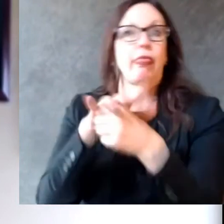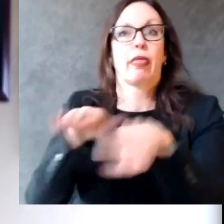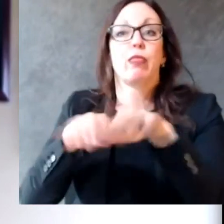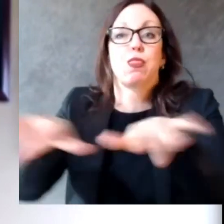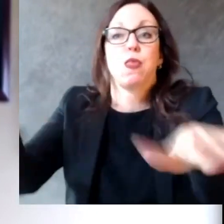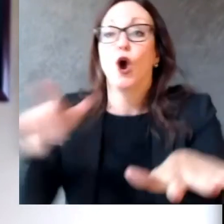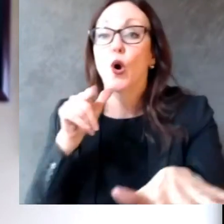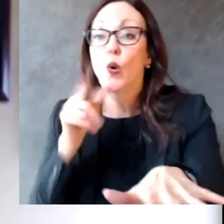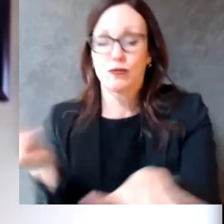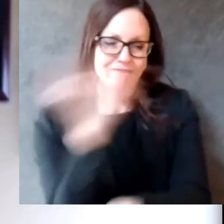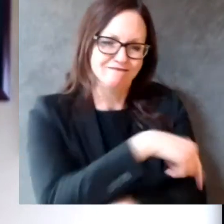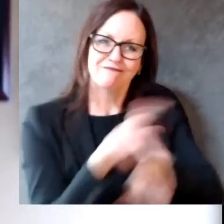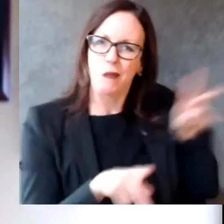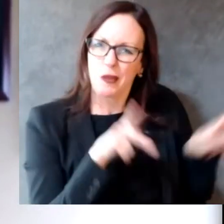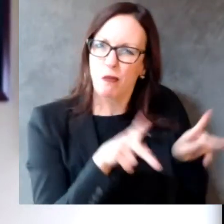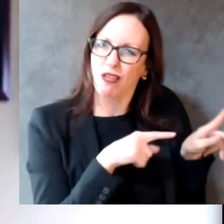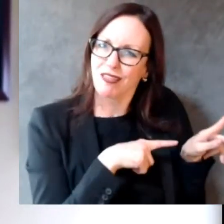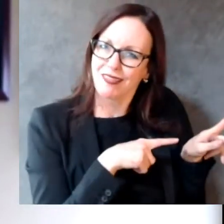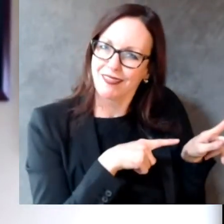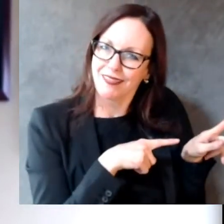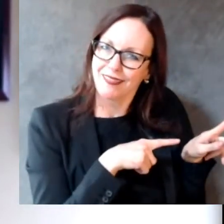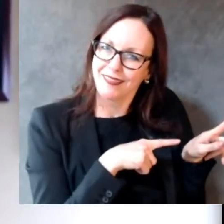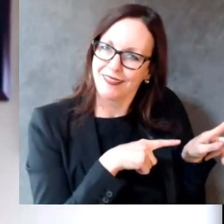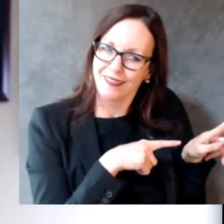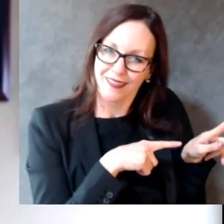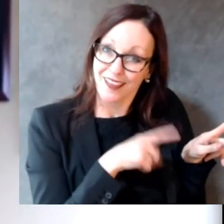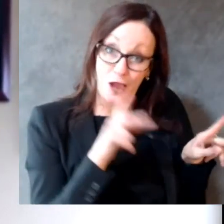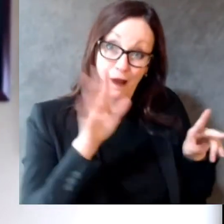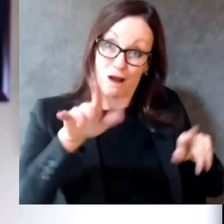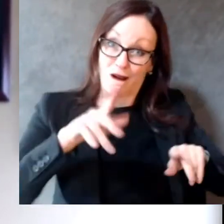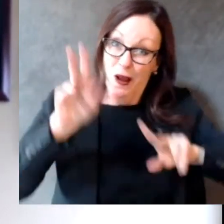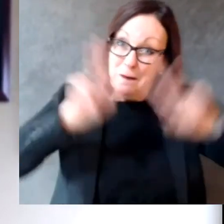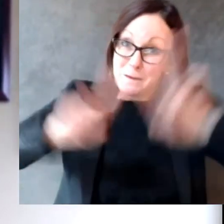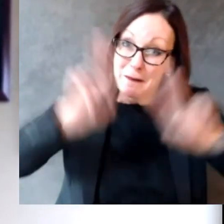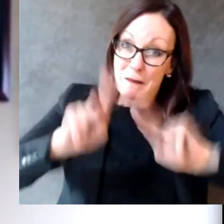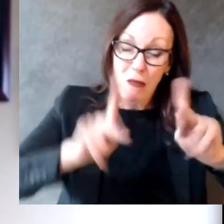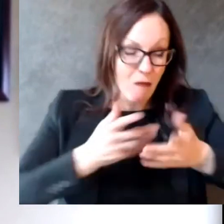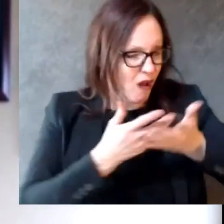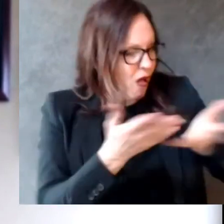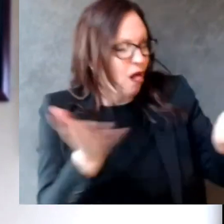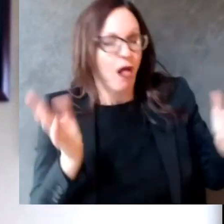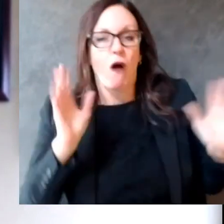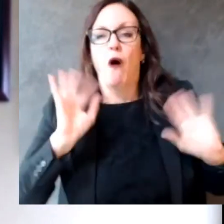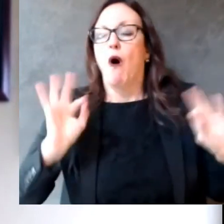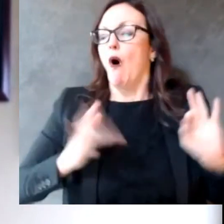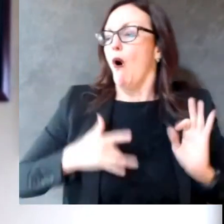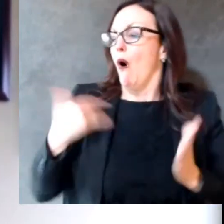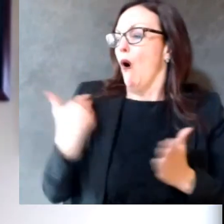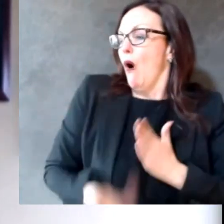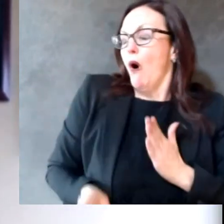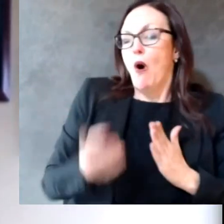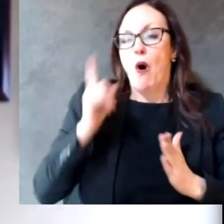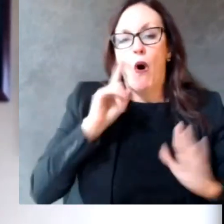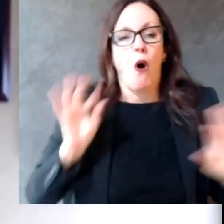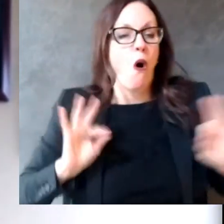large gatherings, or they're not wearing masks. So I think it's another theme that we want to hit is that herd immunity, immunity